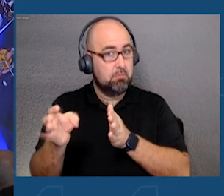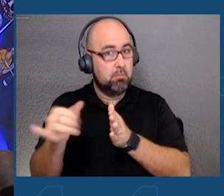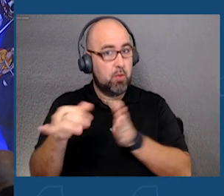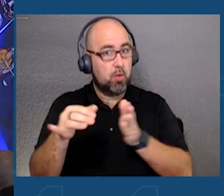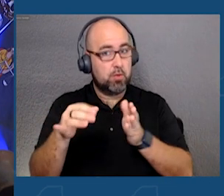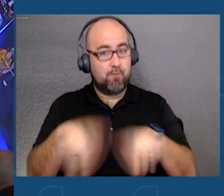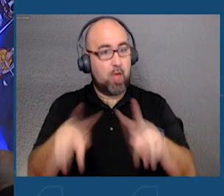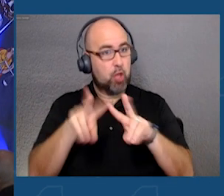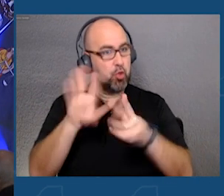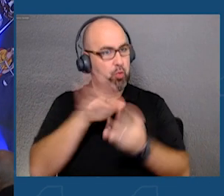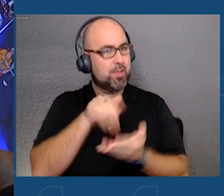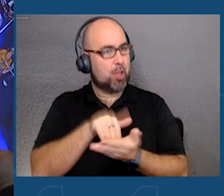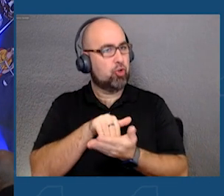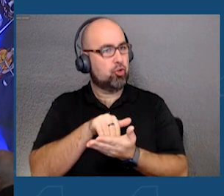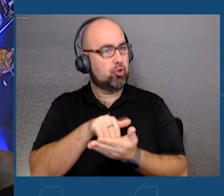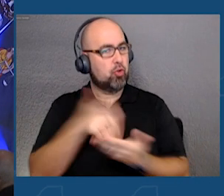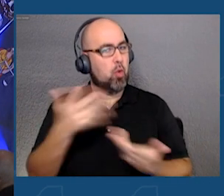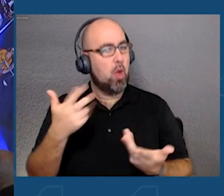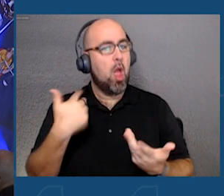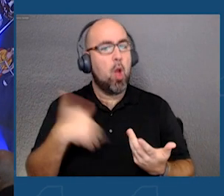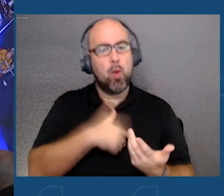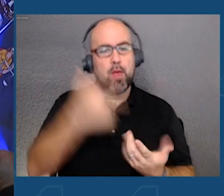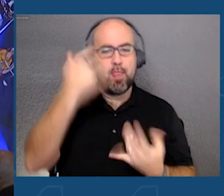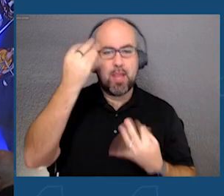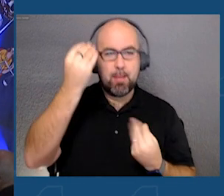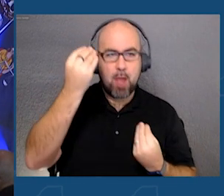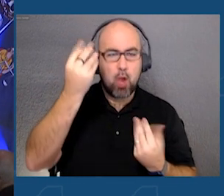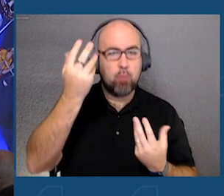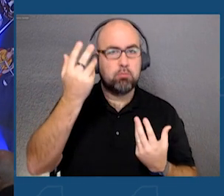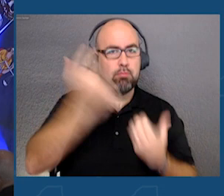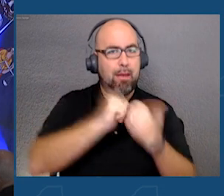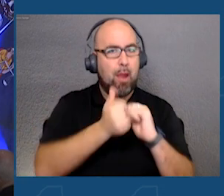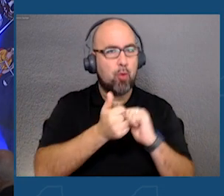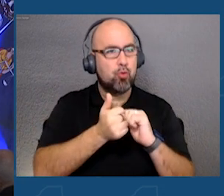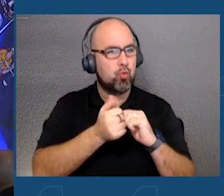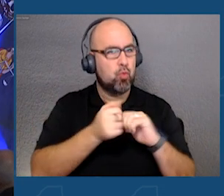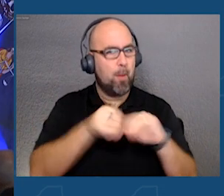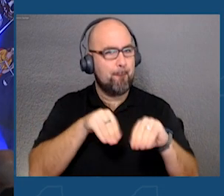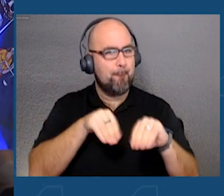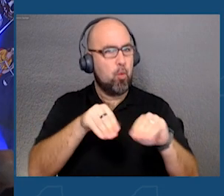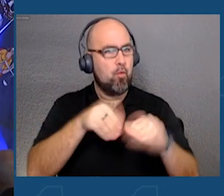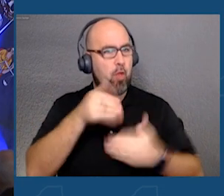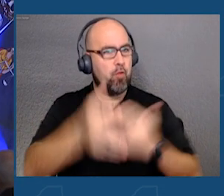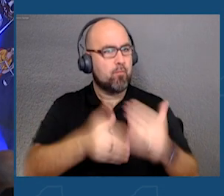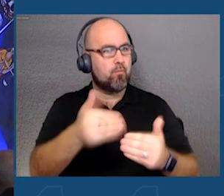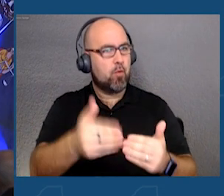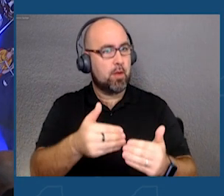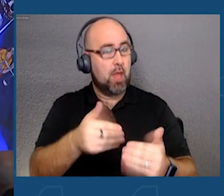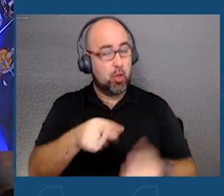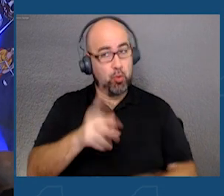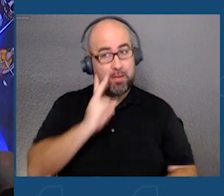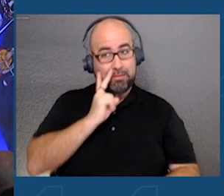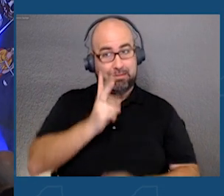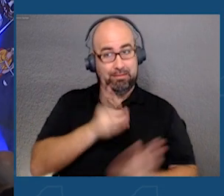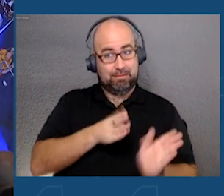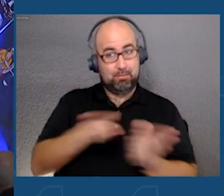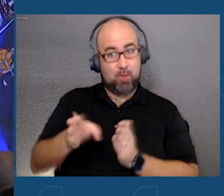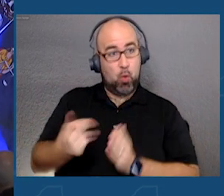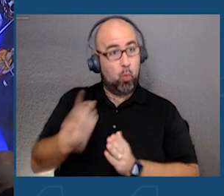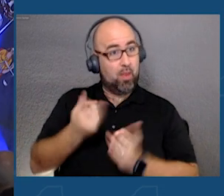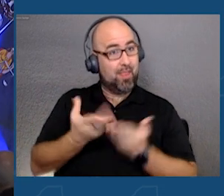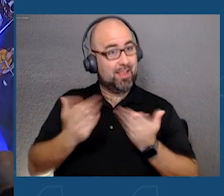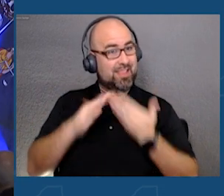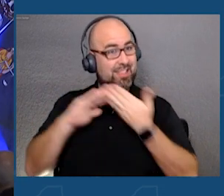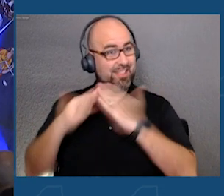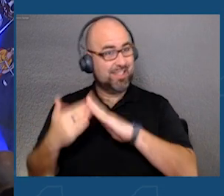to move this forward, as you'll see in the plan, one of the things that the city and the state have committed to in this plan, and